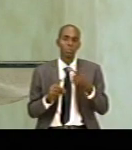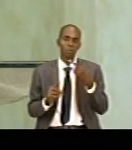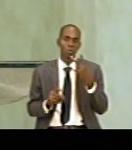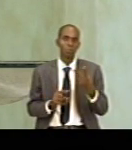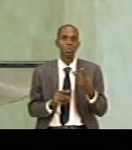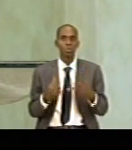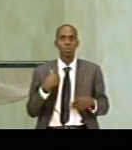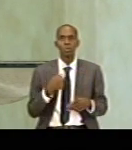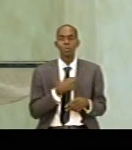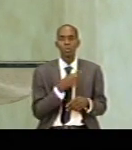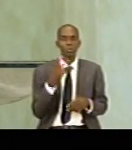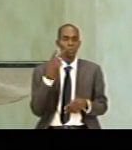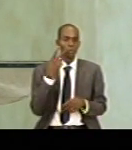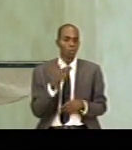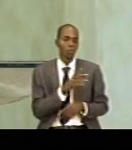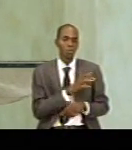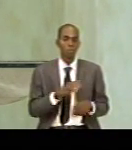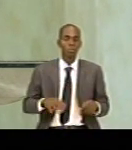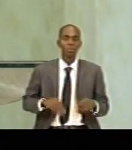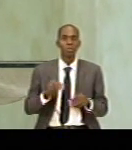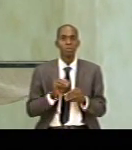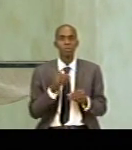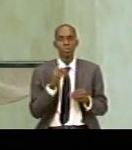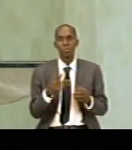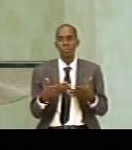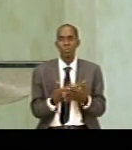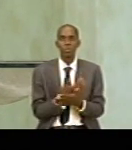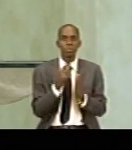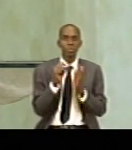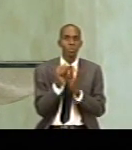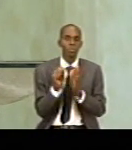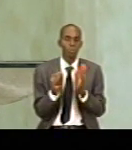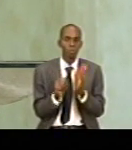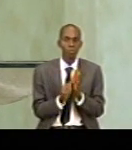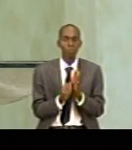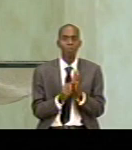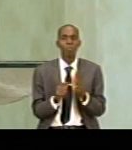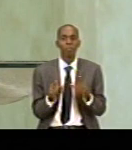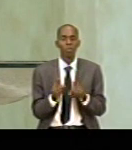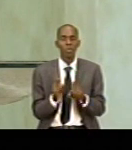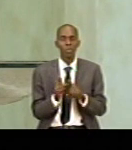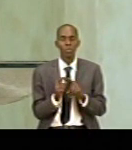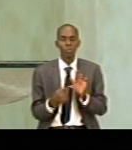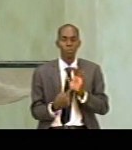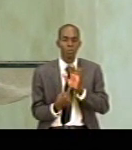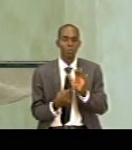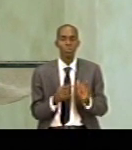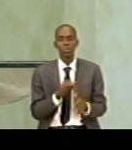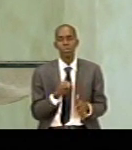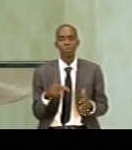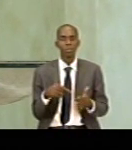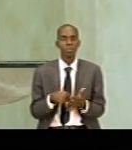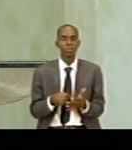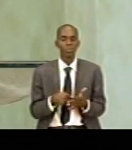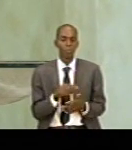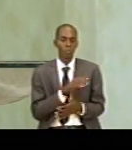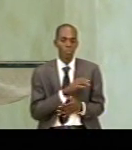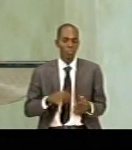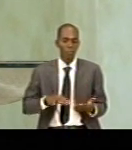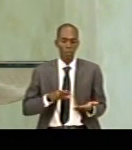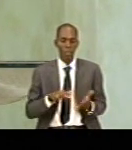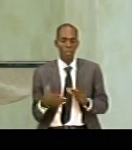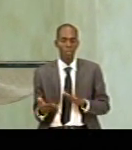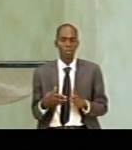saw Christ in the New Testament. He also exemplified these. He died, he